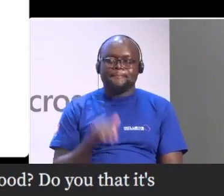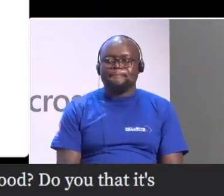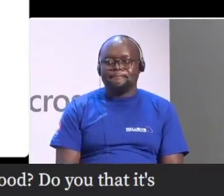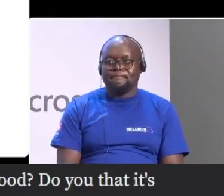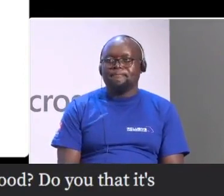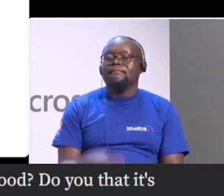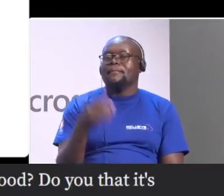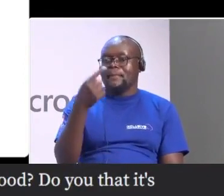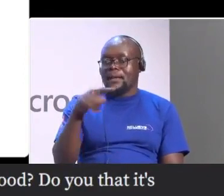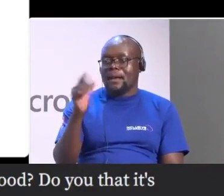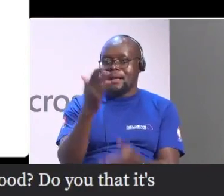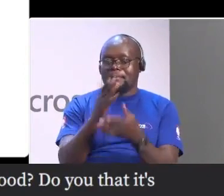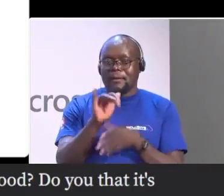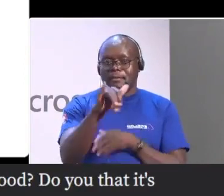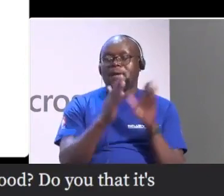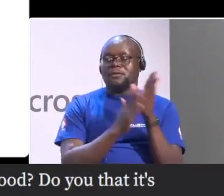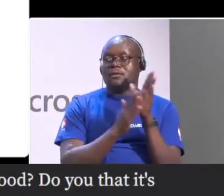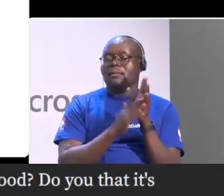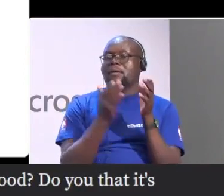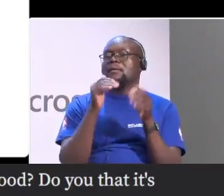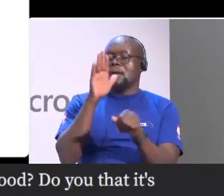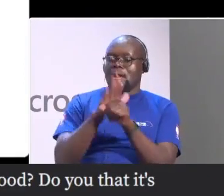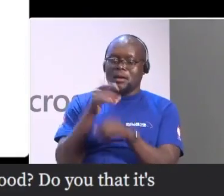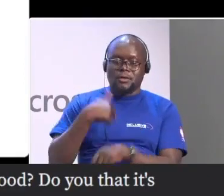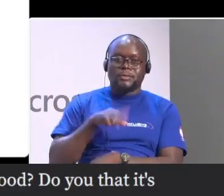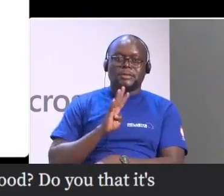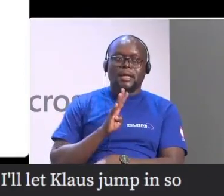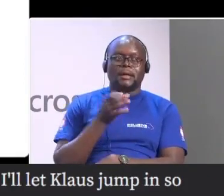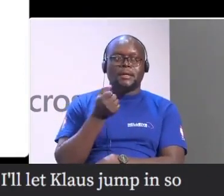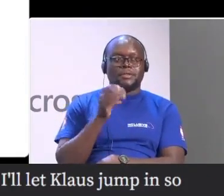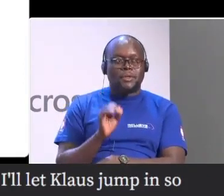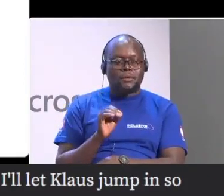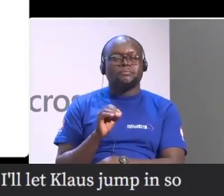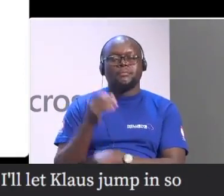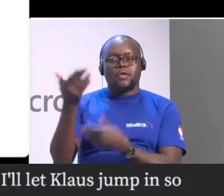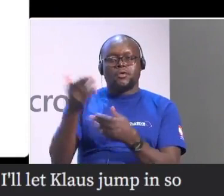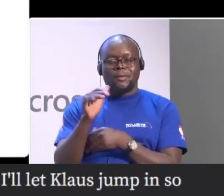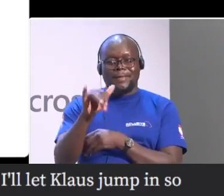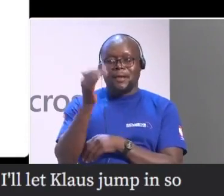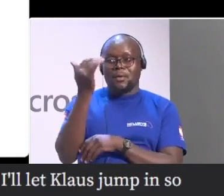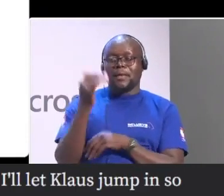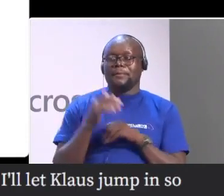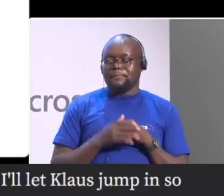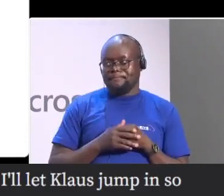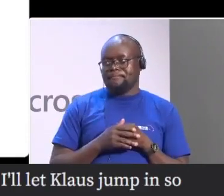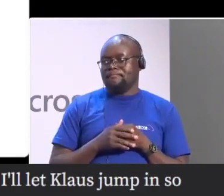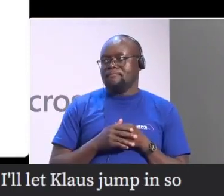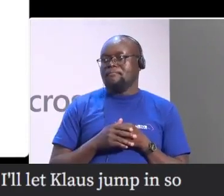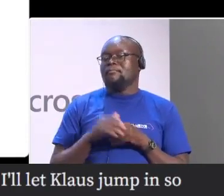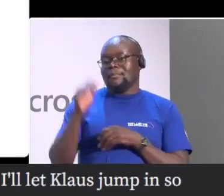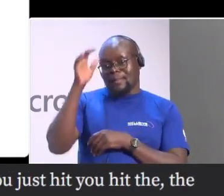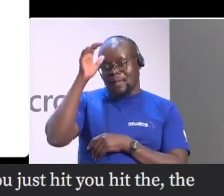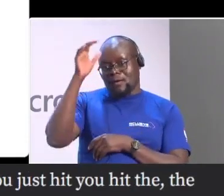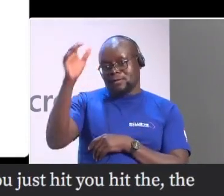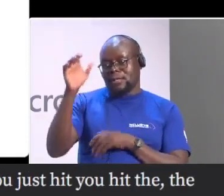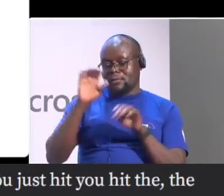the right spot with that comment. There's a lot that you said, and I'm so excited that you brought that up, because the whole concept of